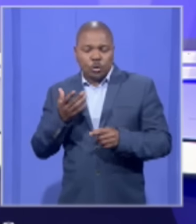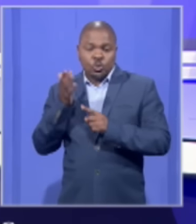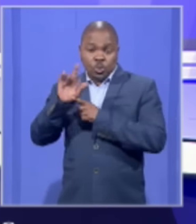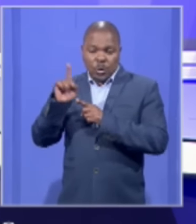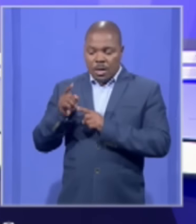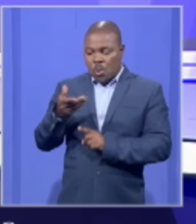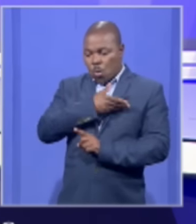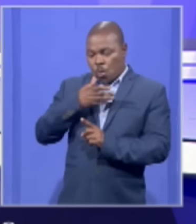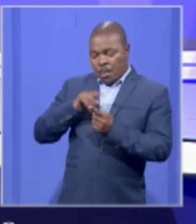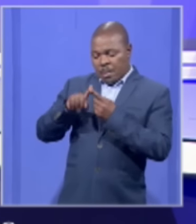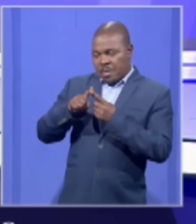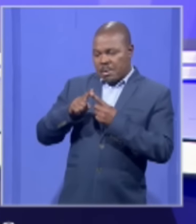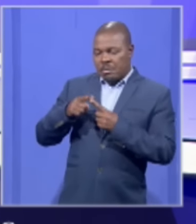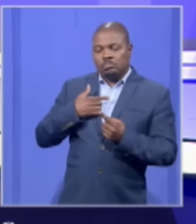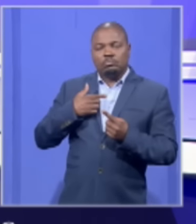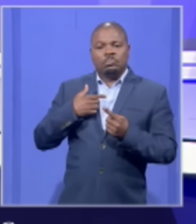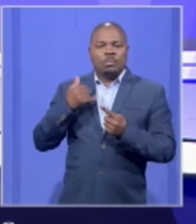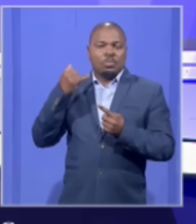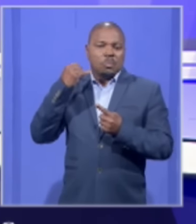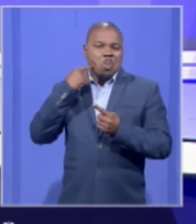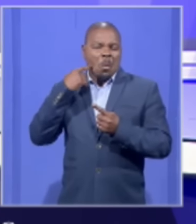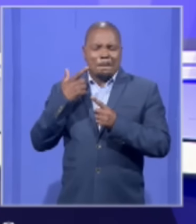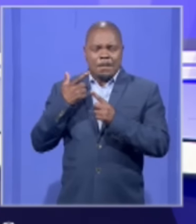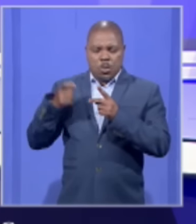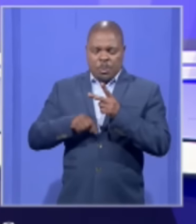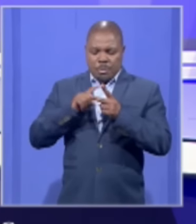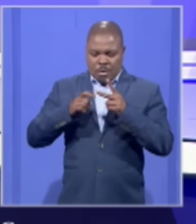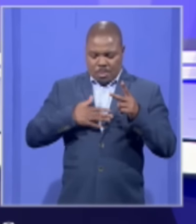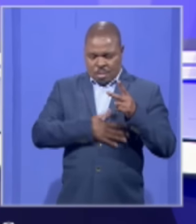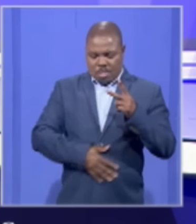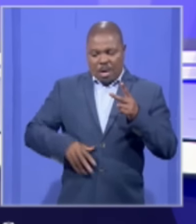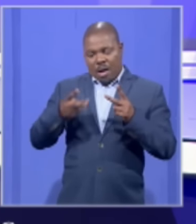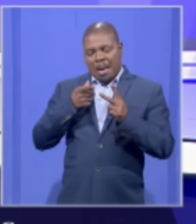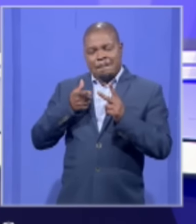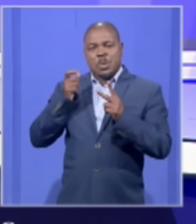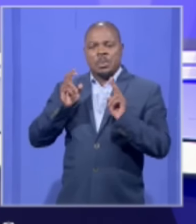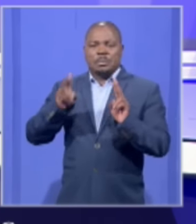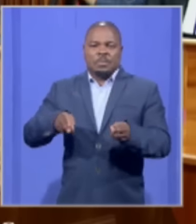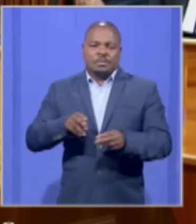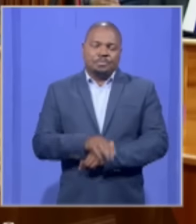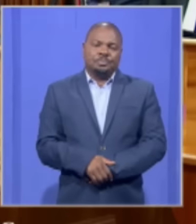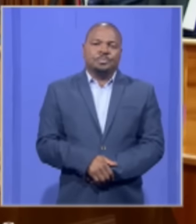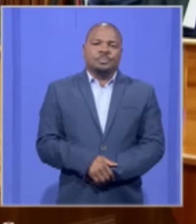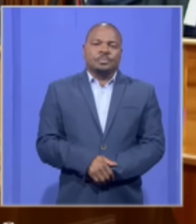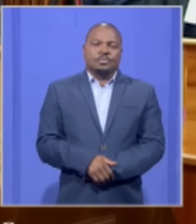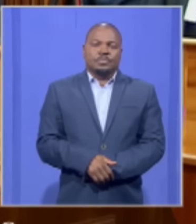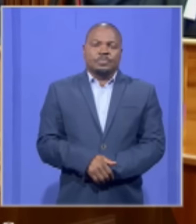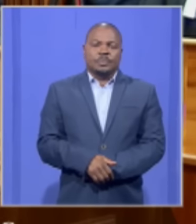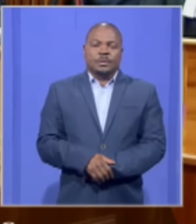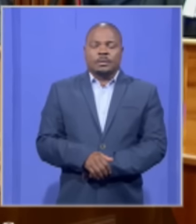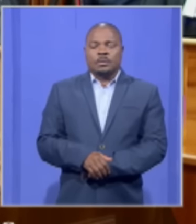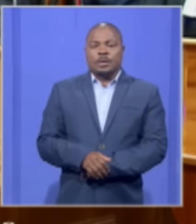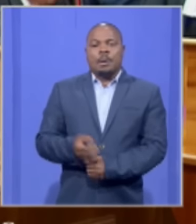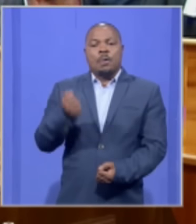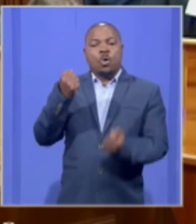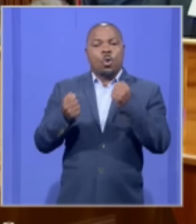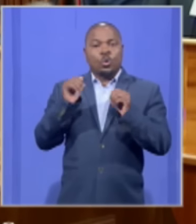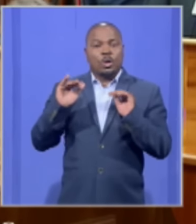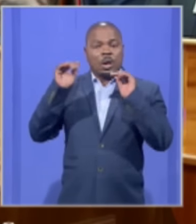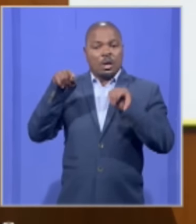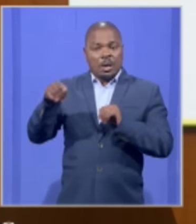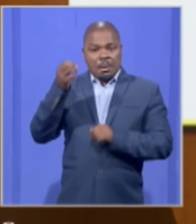a boleilwe ka go thuntsiwa mo thamong fa yo mongwe a thuntsitswe mo mpeng. Tshekelo kgolo ya Polokwane e utlwile